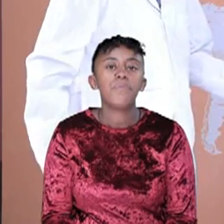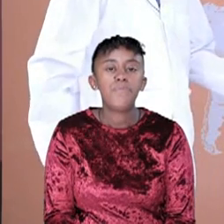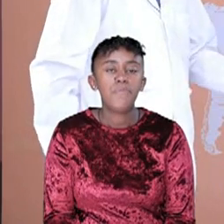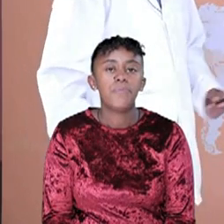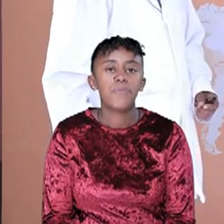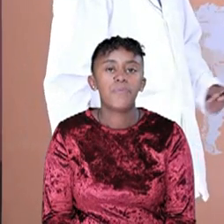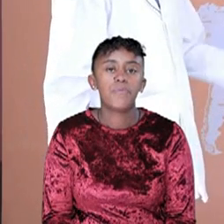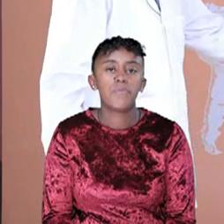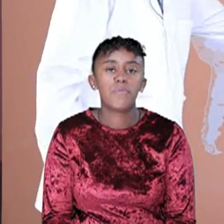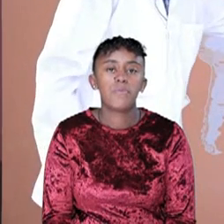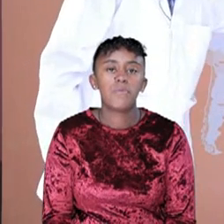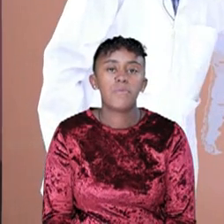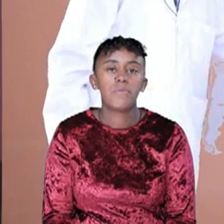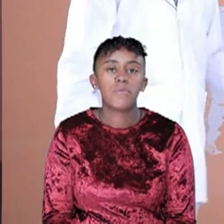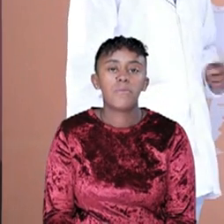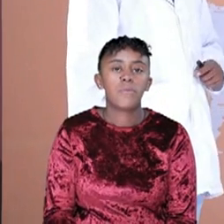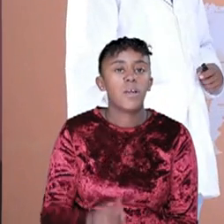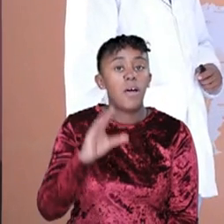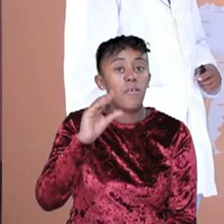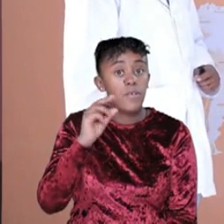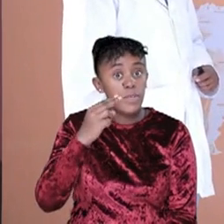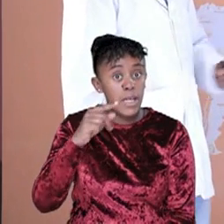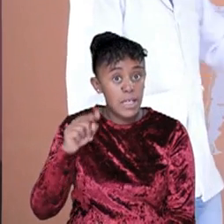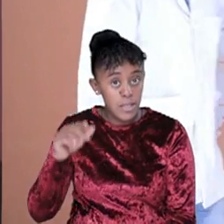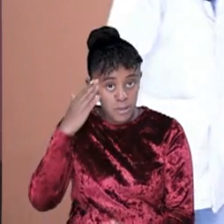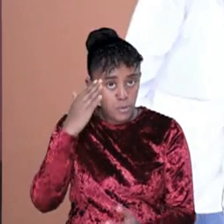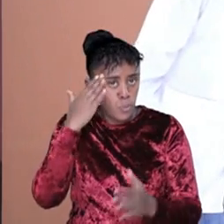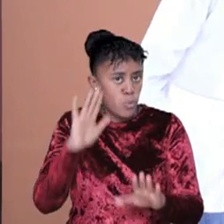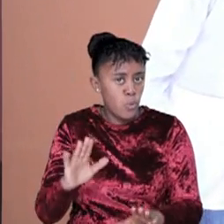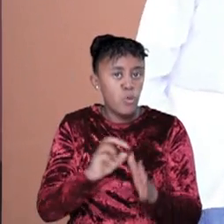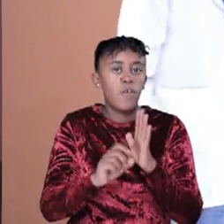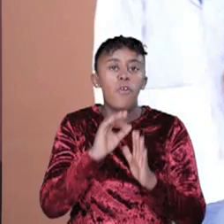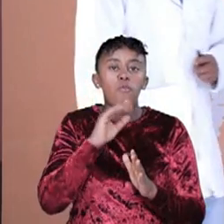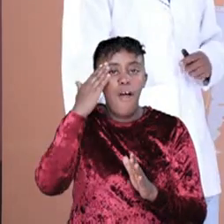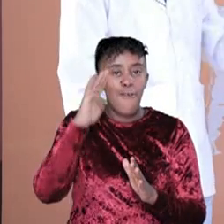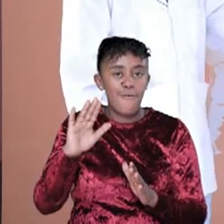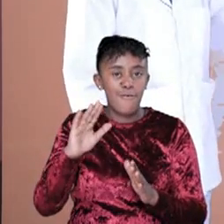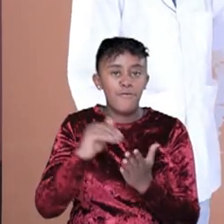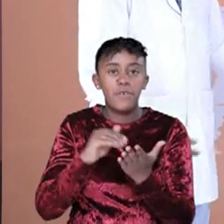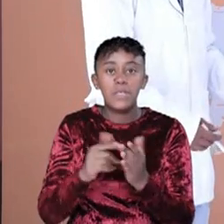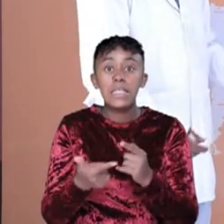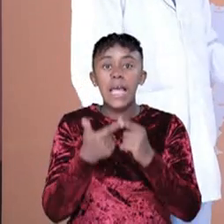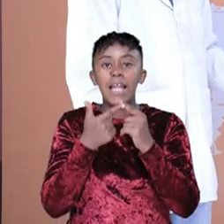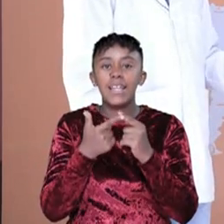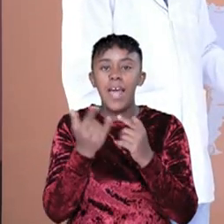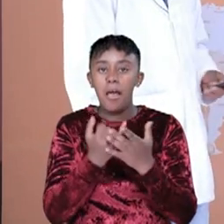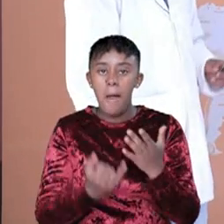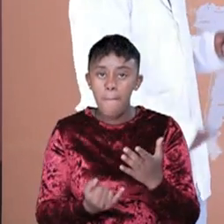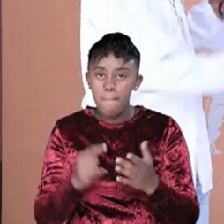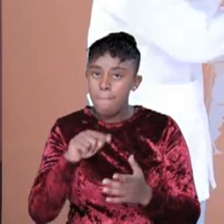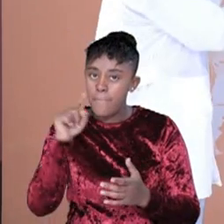this. The known frequency is 50 hertz. We don't know about the value of the unknown frequency for the second